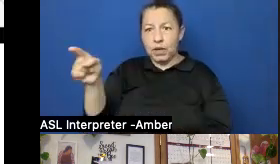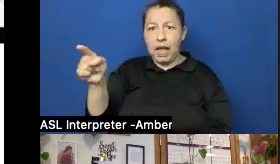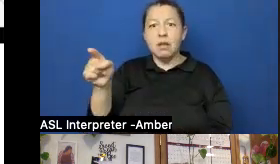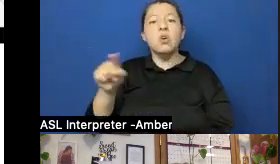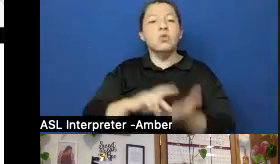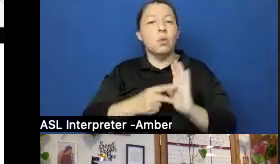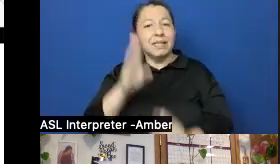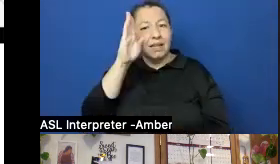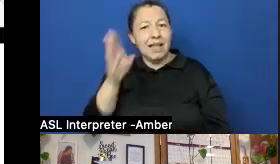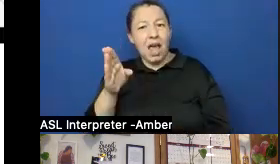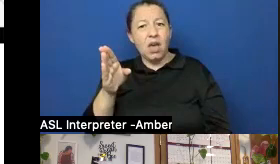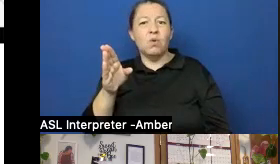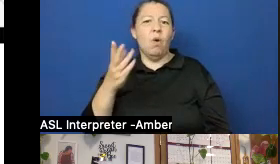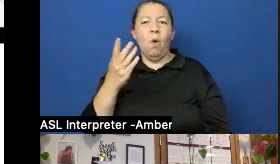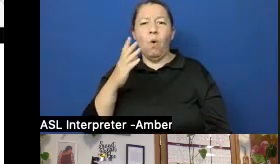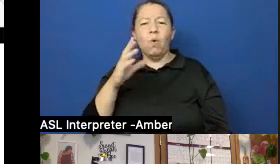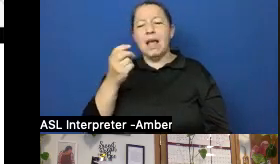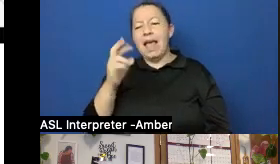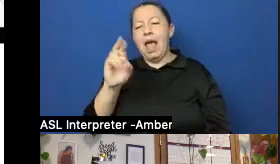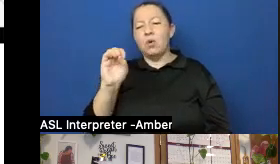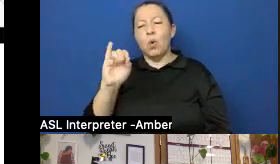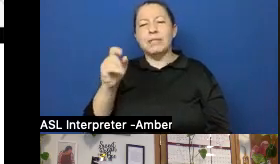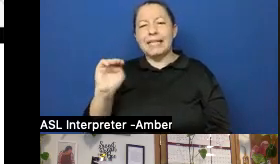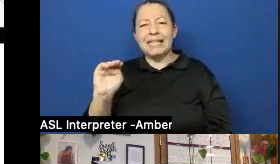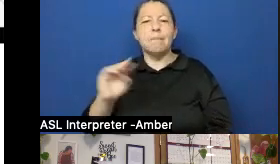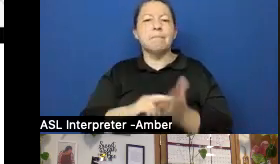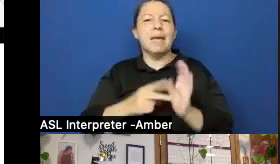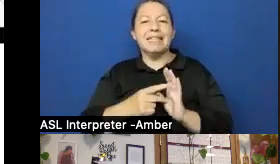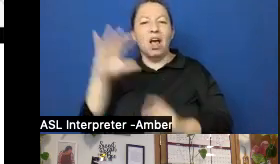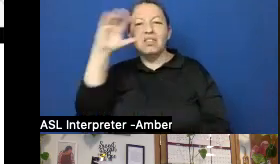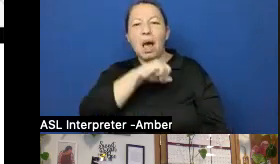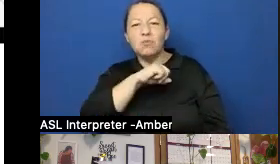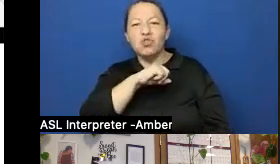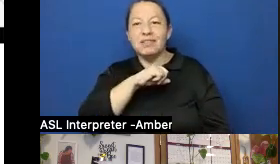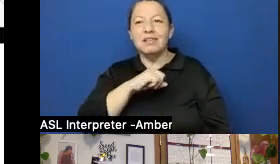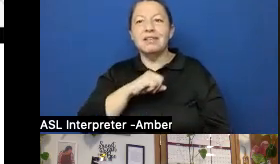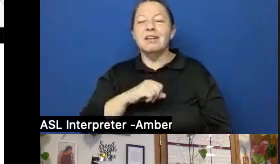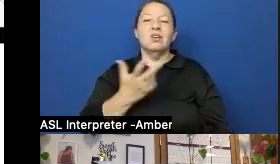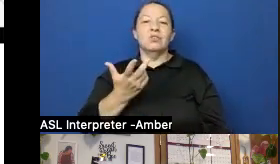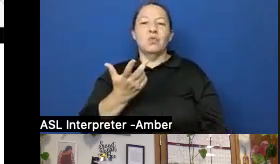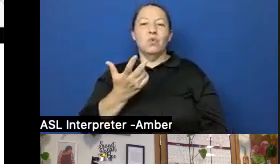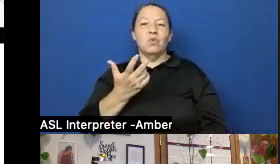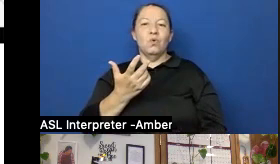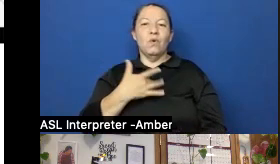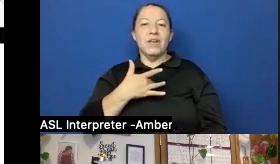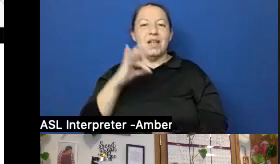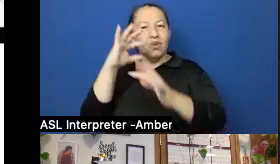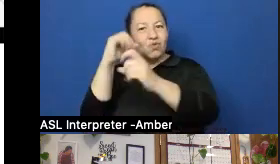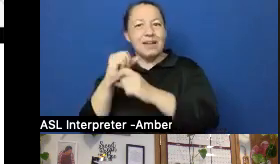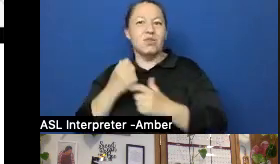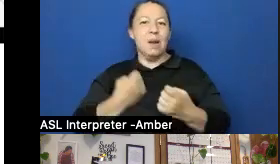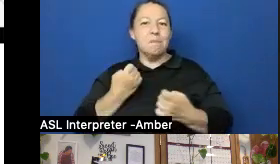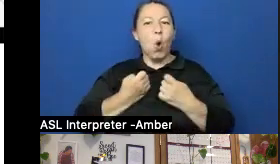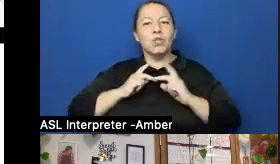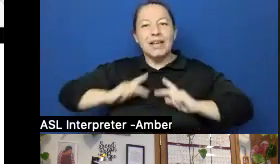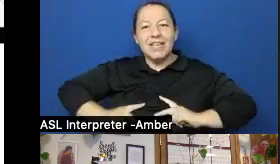assumption that to be attracted or emotionally or physically or whatever, all the